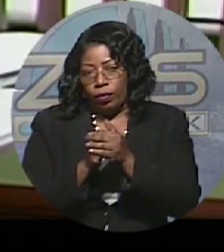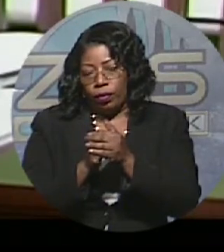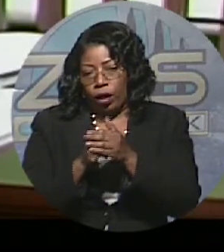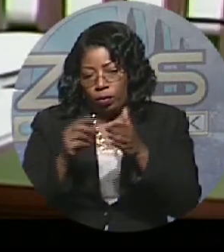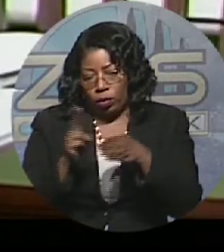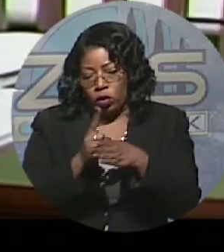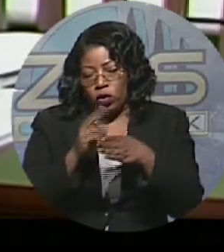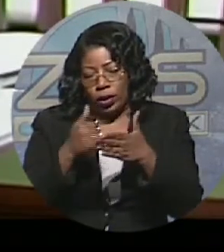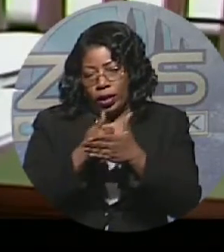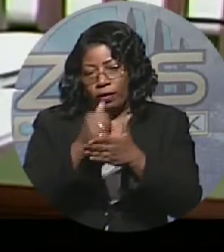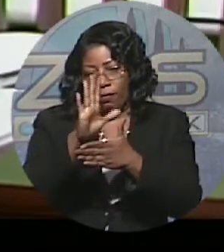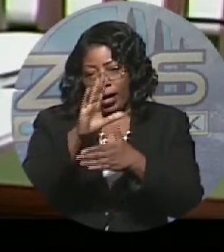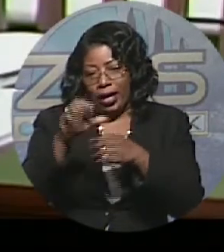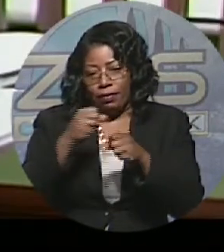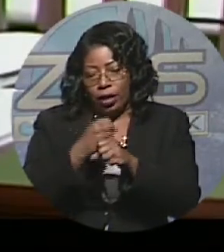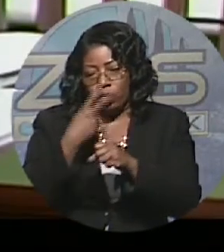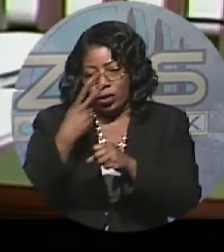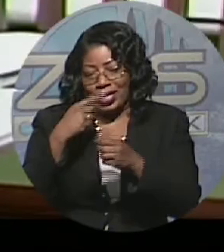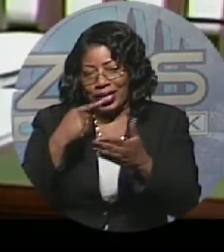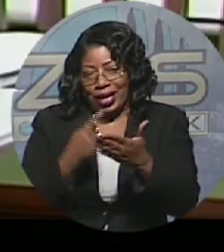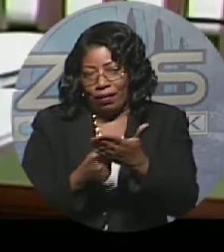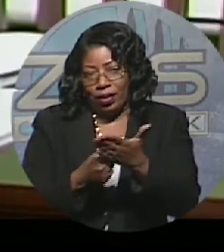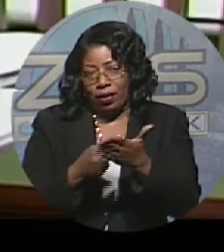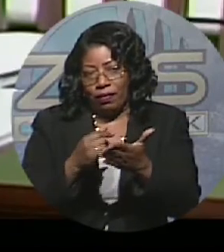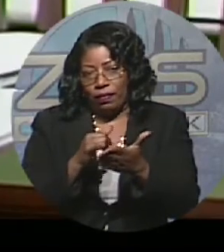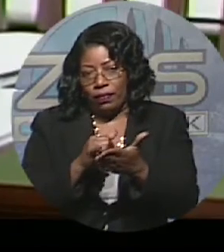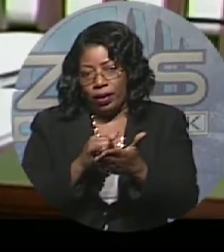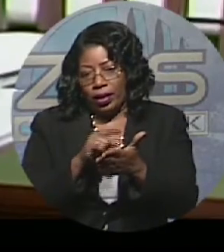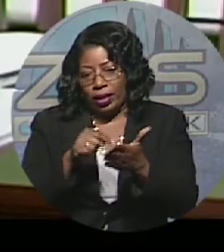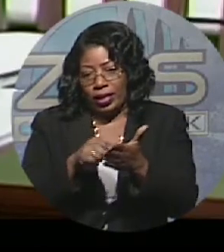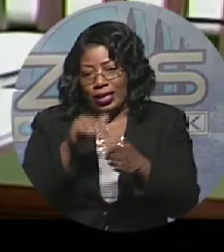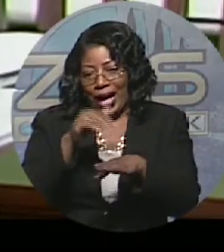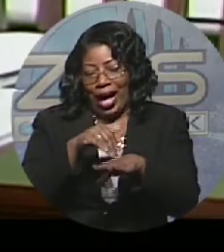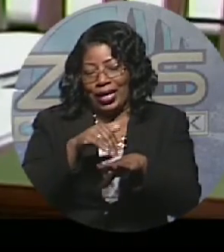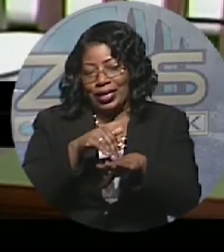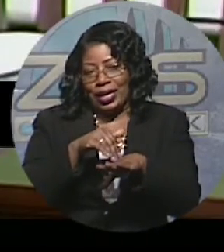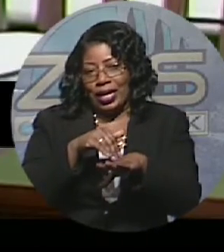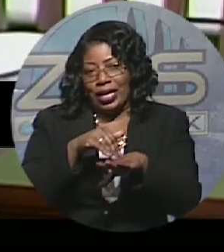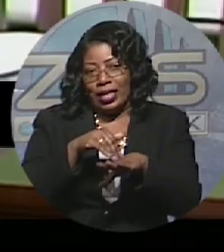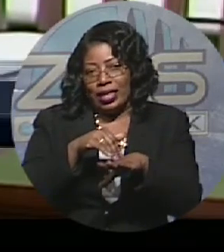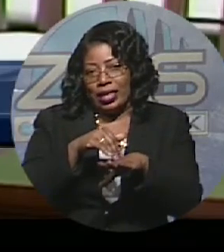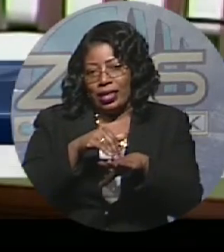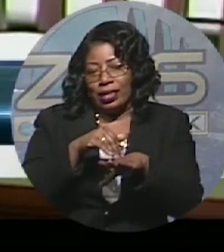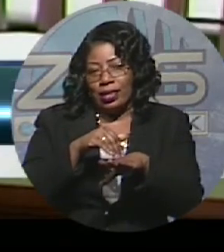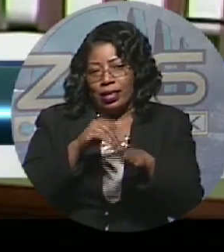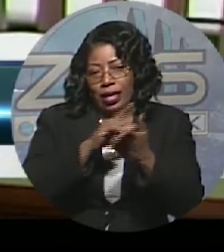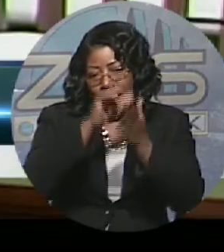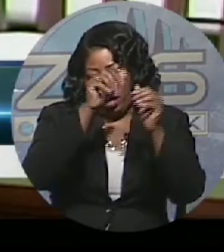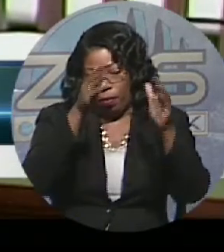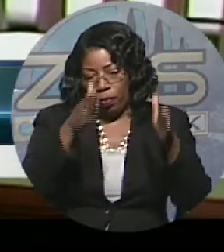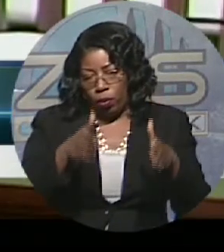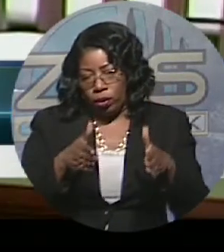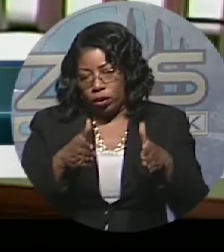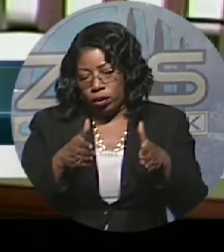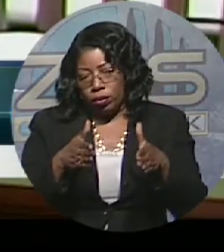You already see some evidence of this at the airports, should see the automatic